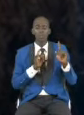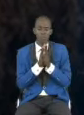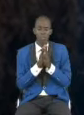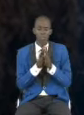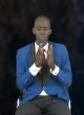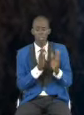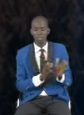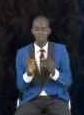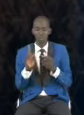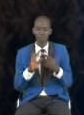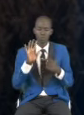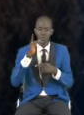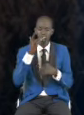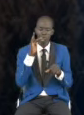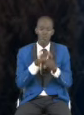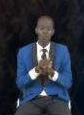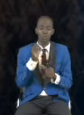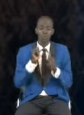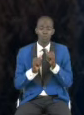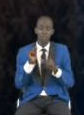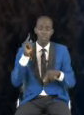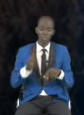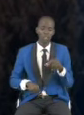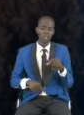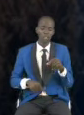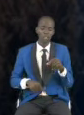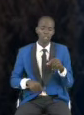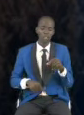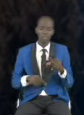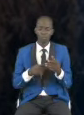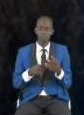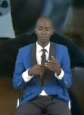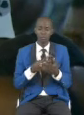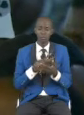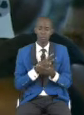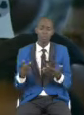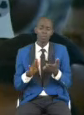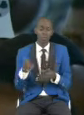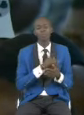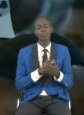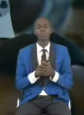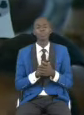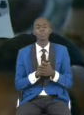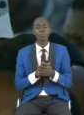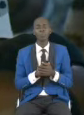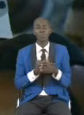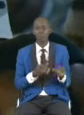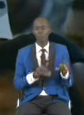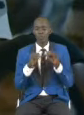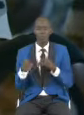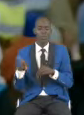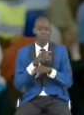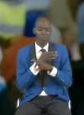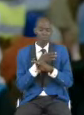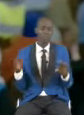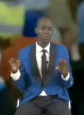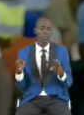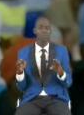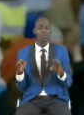promise, which cannot fail, forgive them. Set them free. As